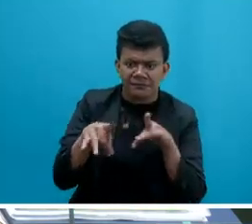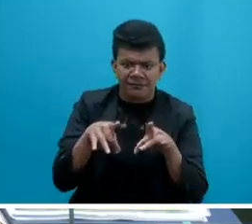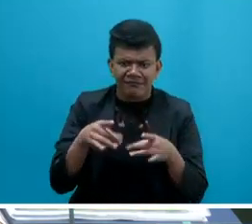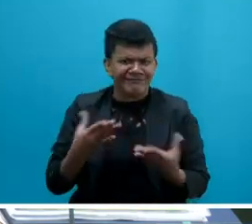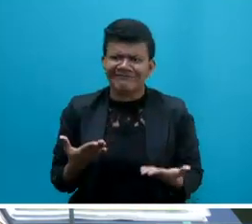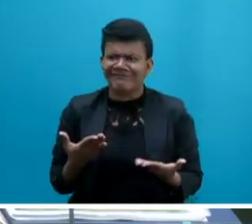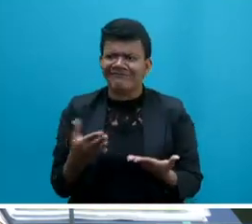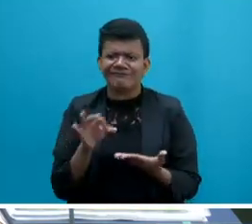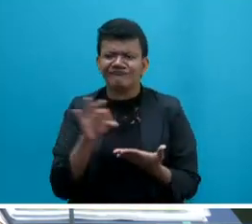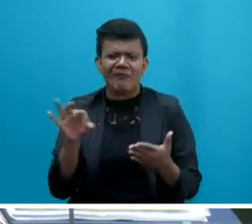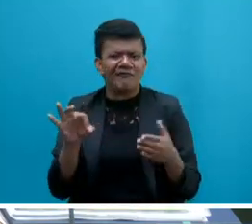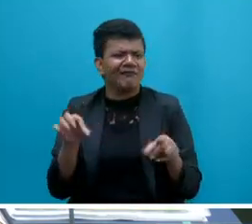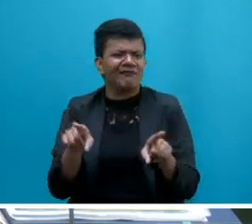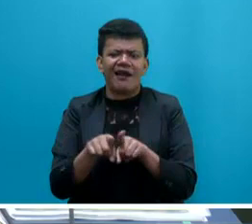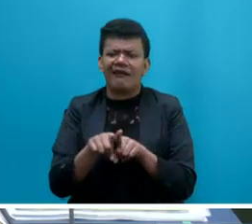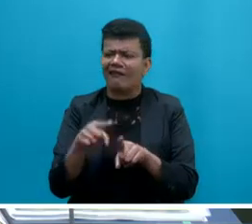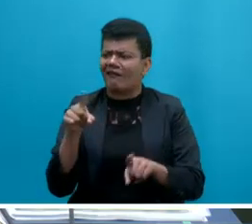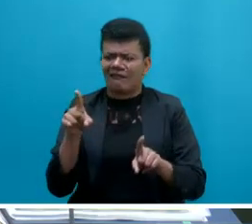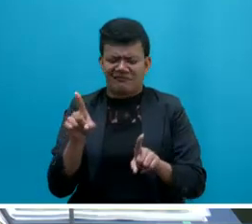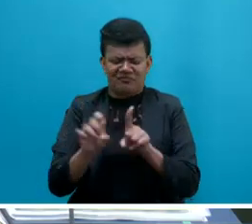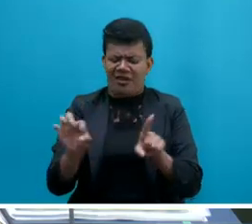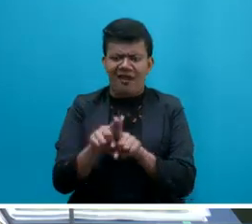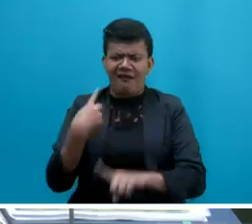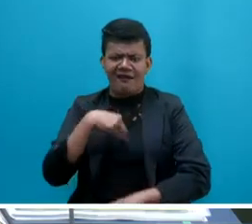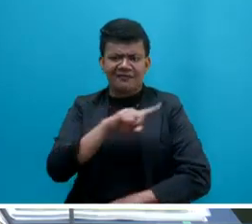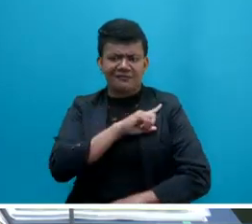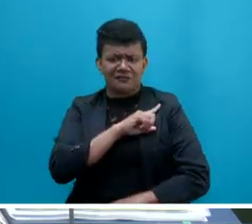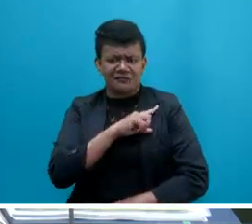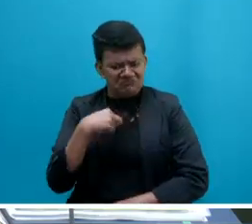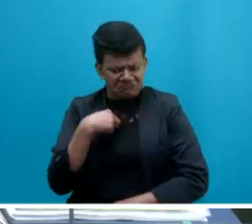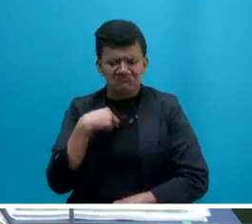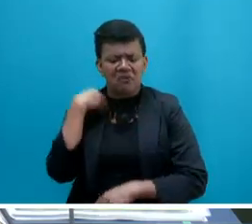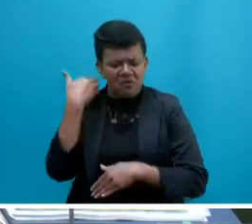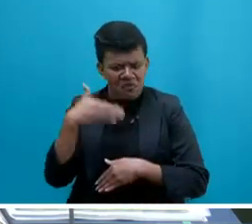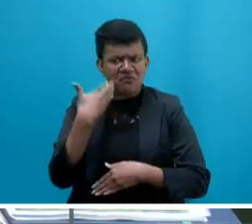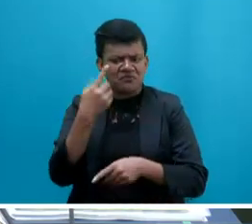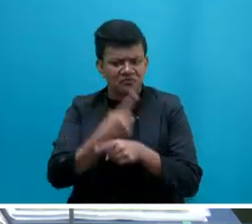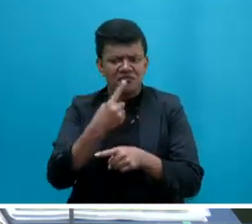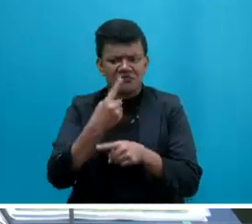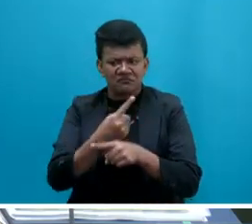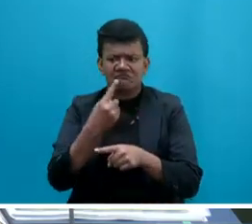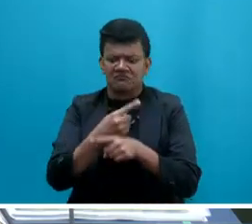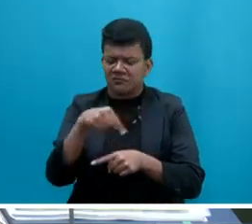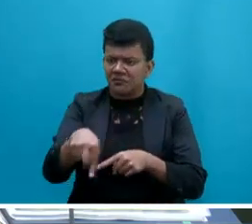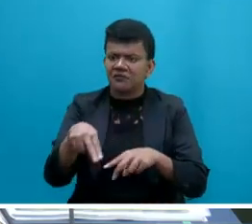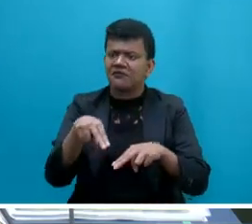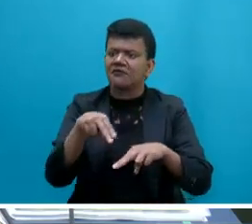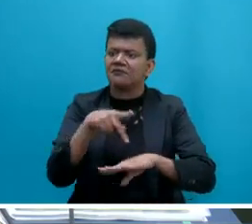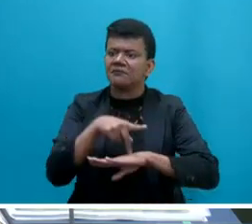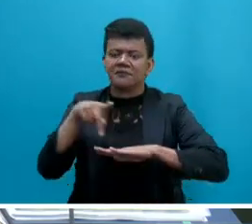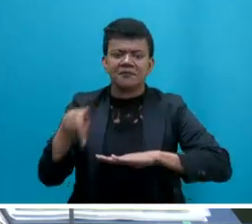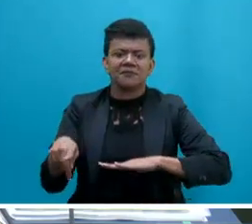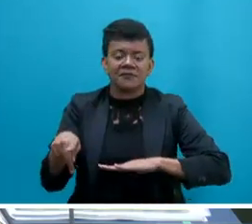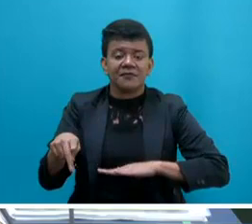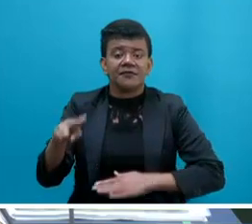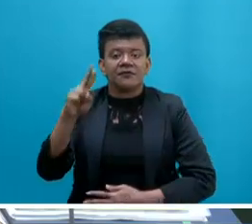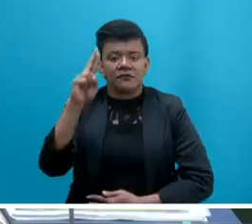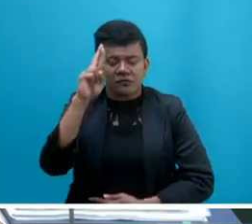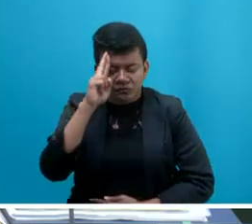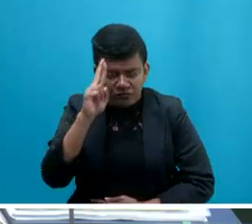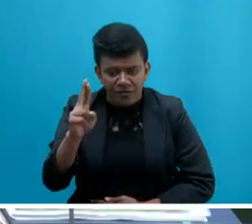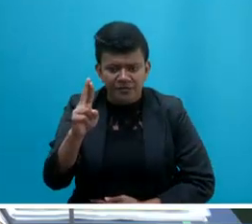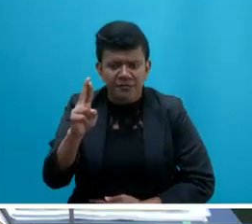that I've always talked about in this Parliament. Mr. Speaker, sir, there's a lot